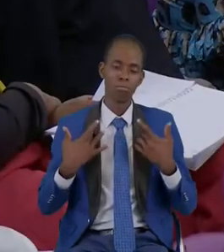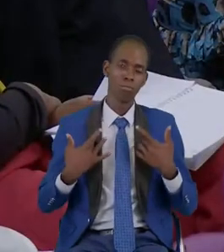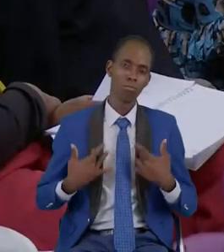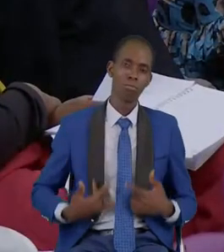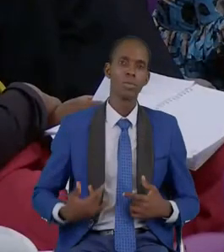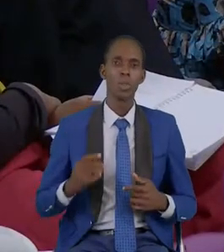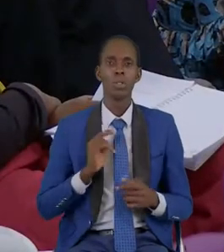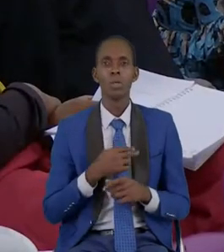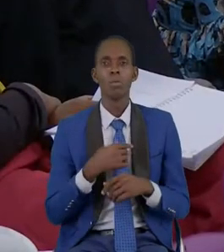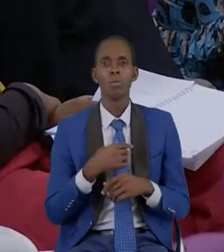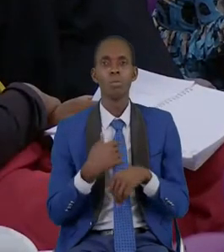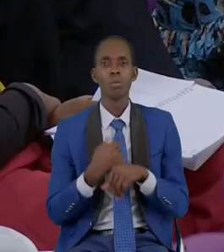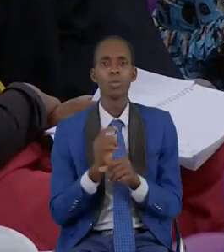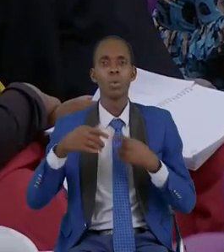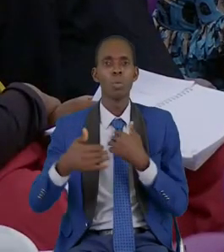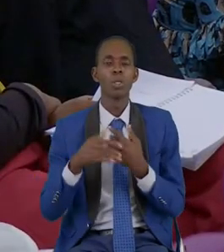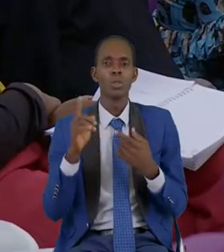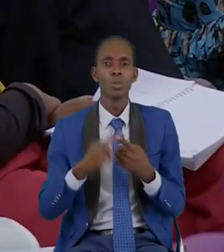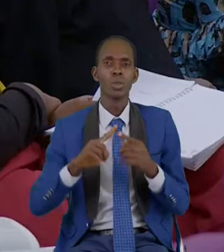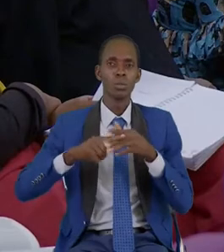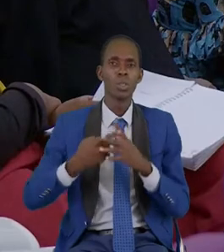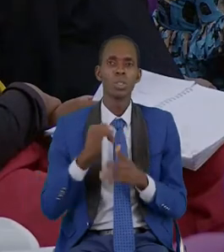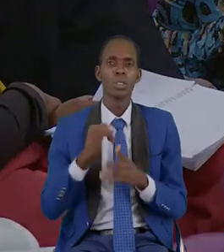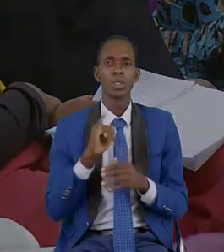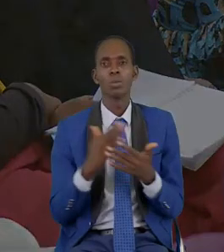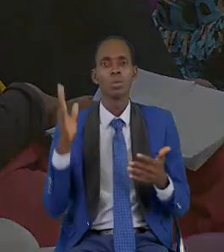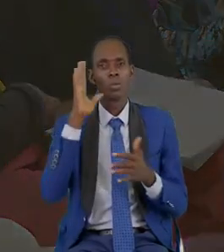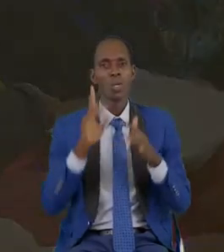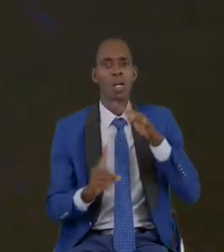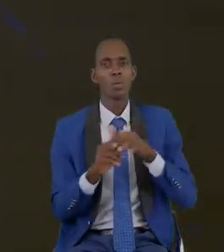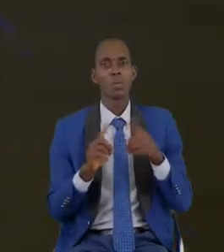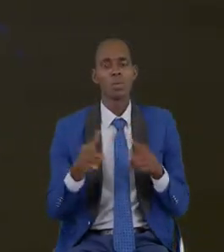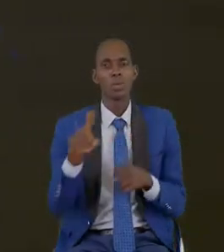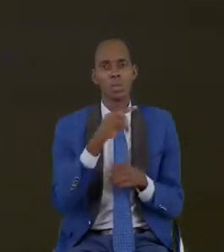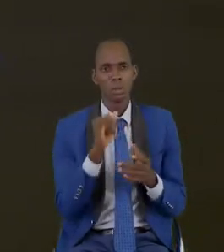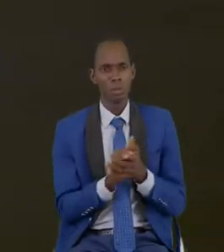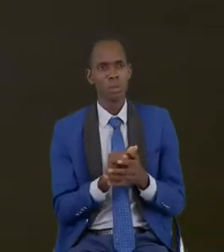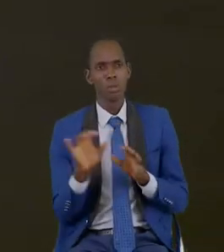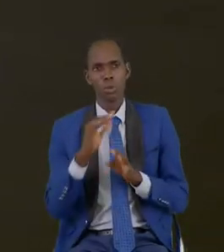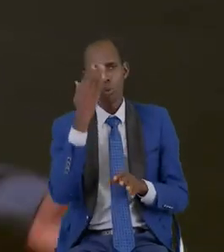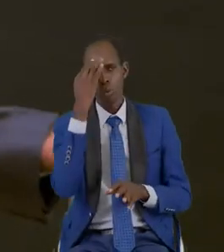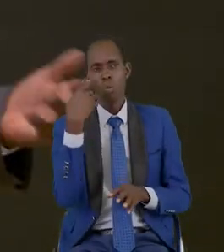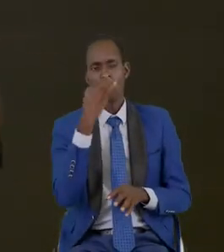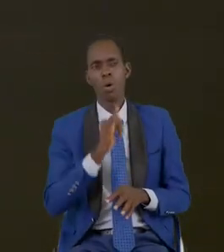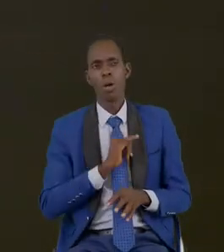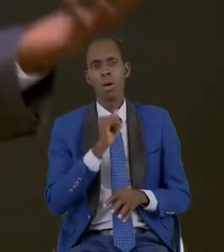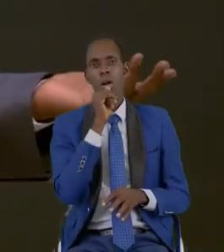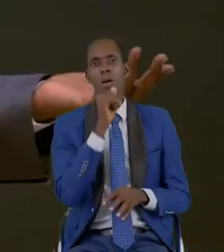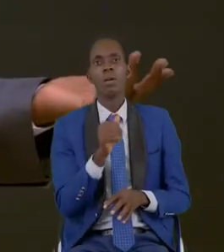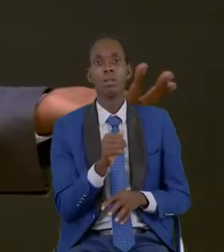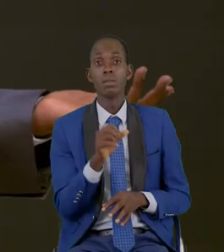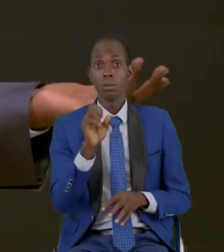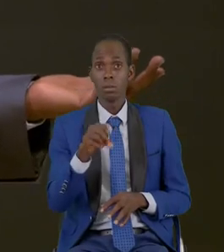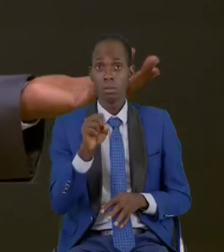to square one. And then somebody will come to you and say, do you know who you are talking to? Yes, I'm talking to one